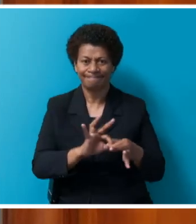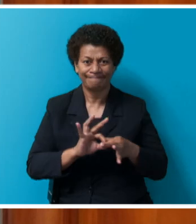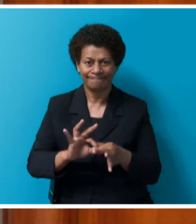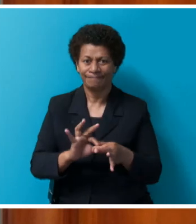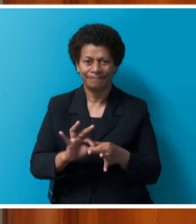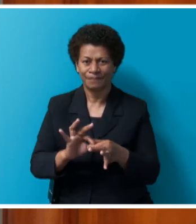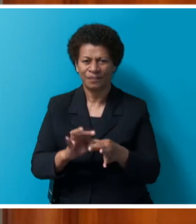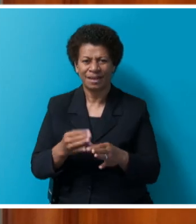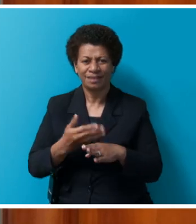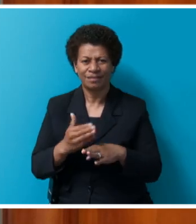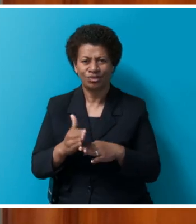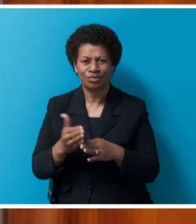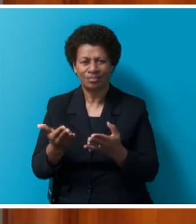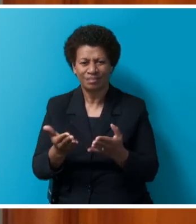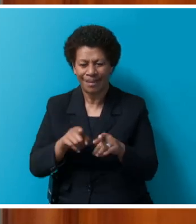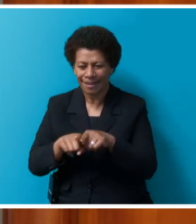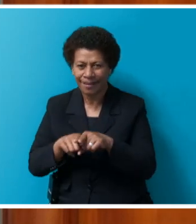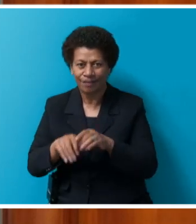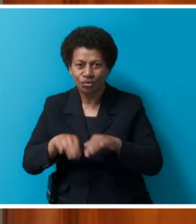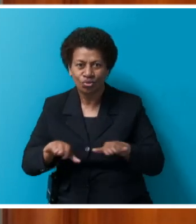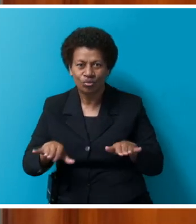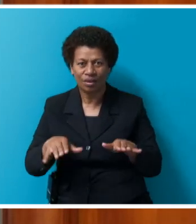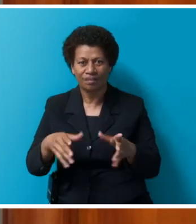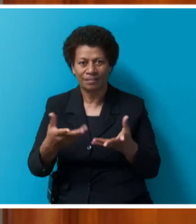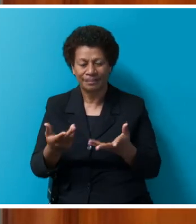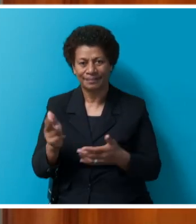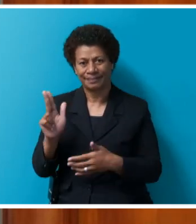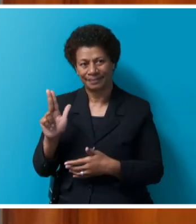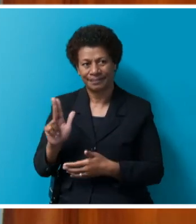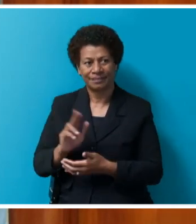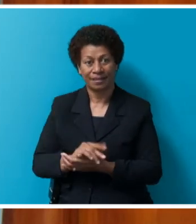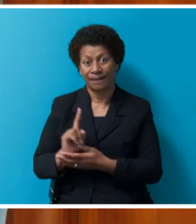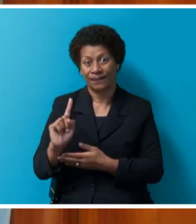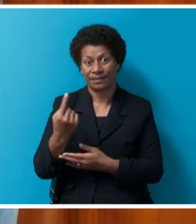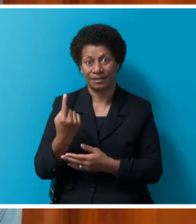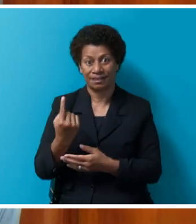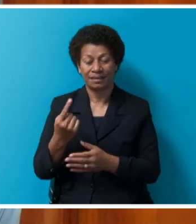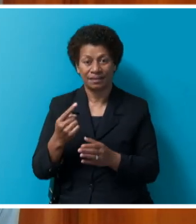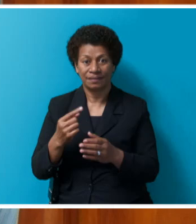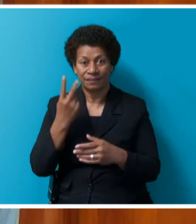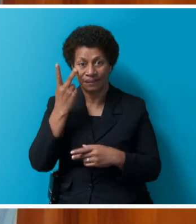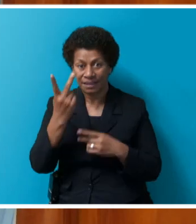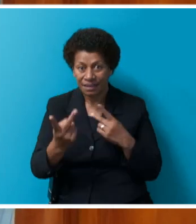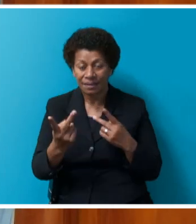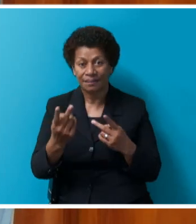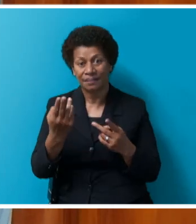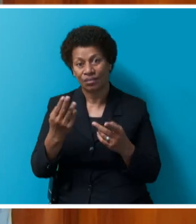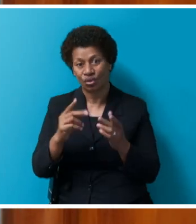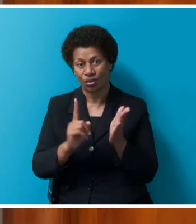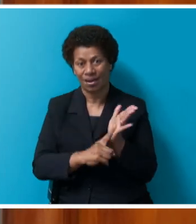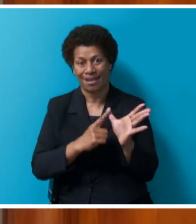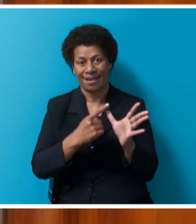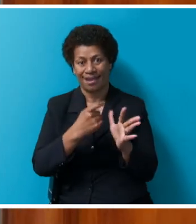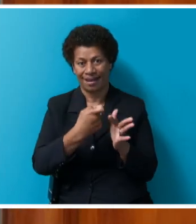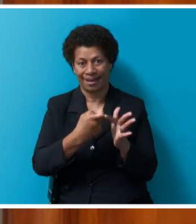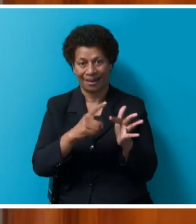shoots. Madam Deputy Speaker, having just returned from my first visit to Lakemba and my second visit to Vanomalavu, I deeply